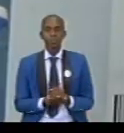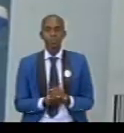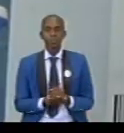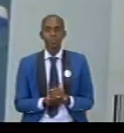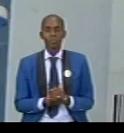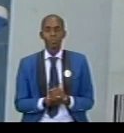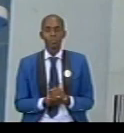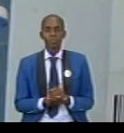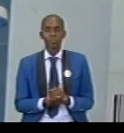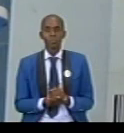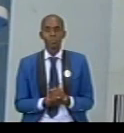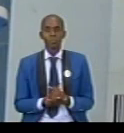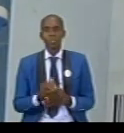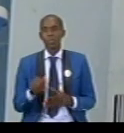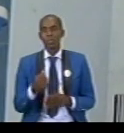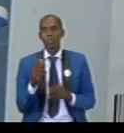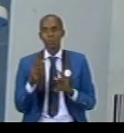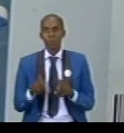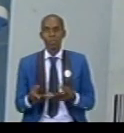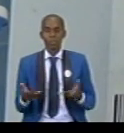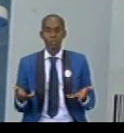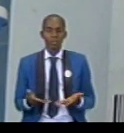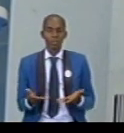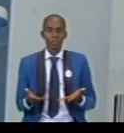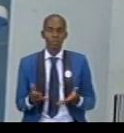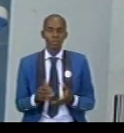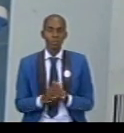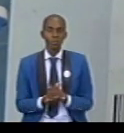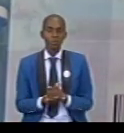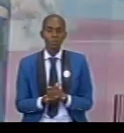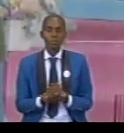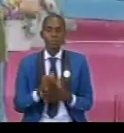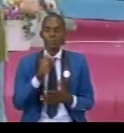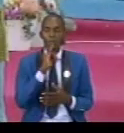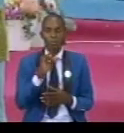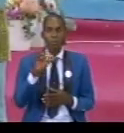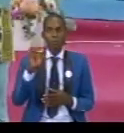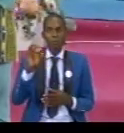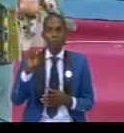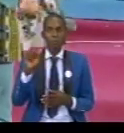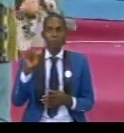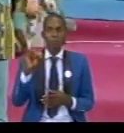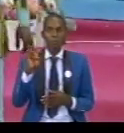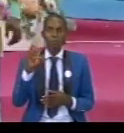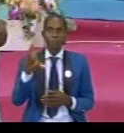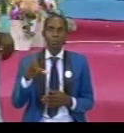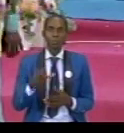I have with me here Mr. Okem Samuel.